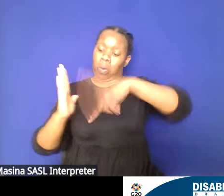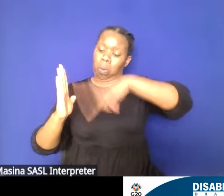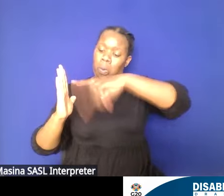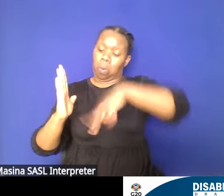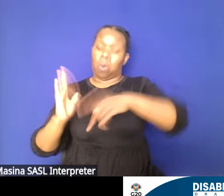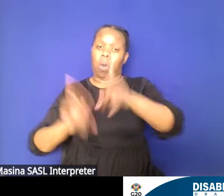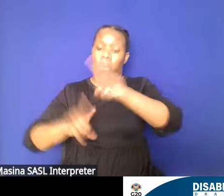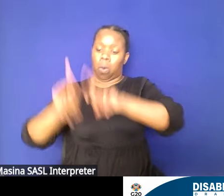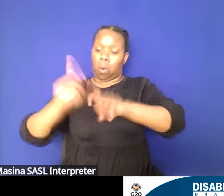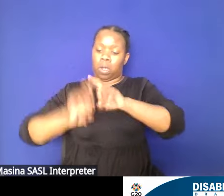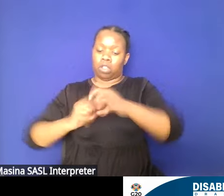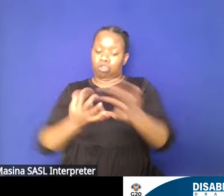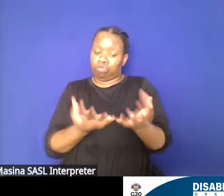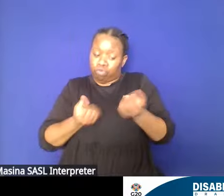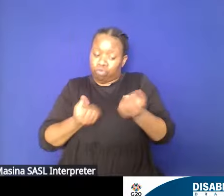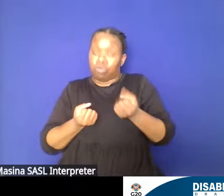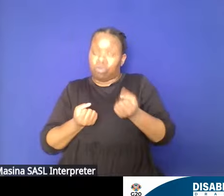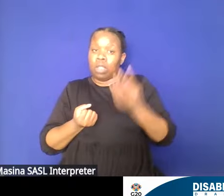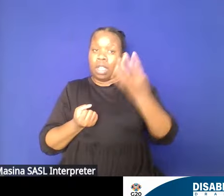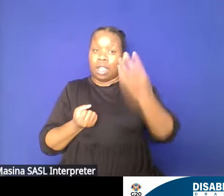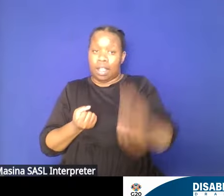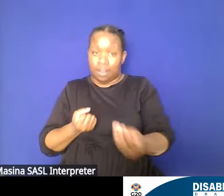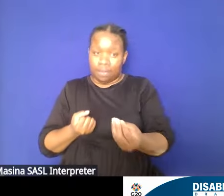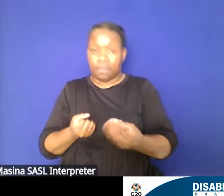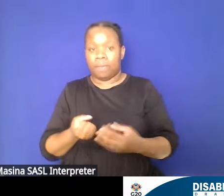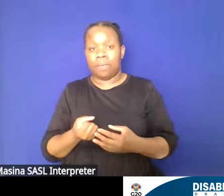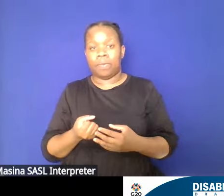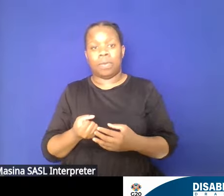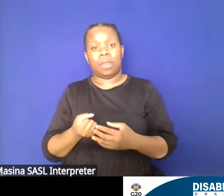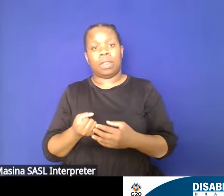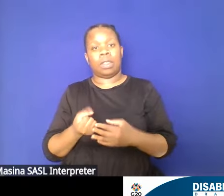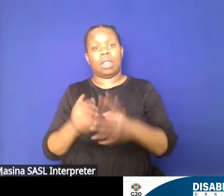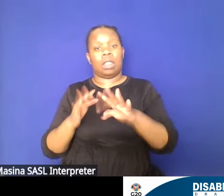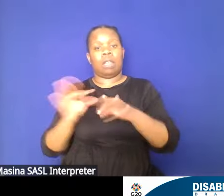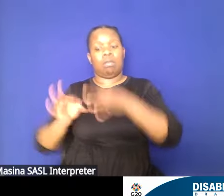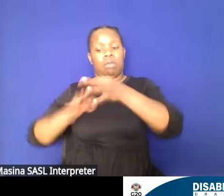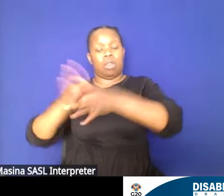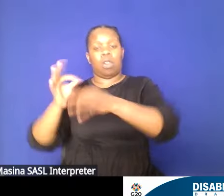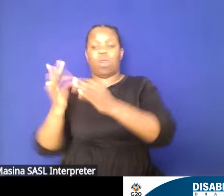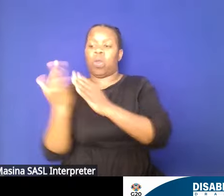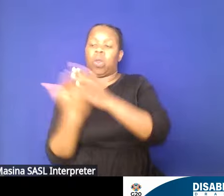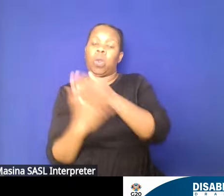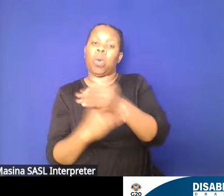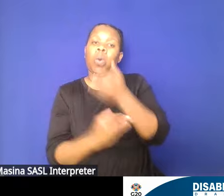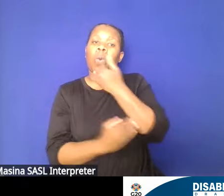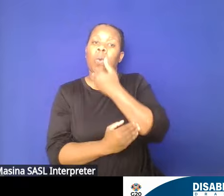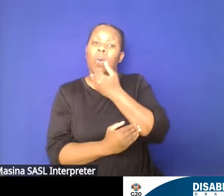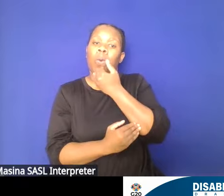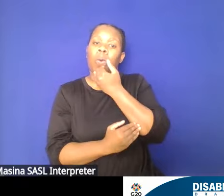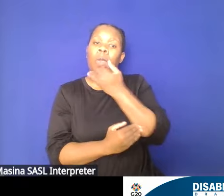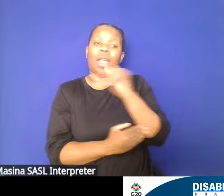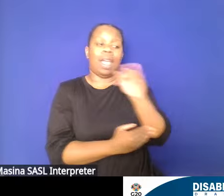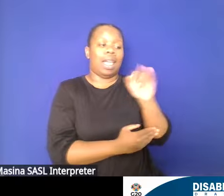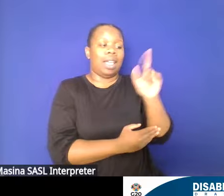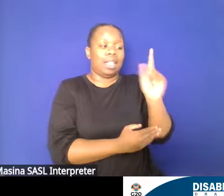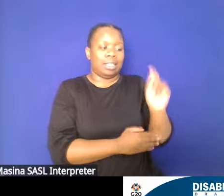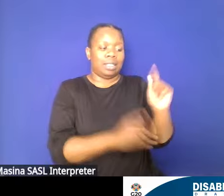have received them. They have been highlighted by our IT team. Right.